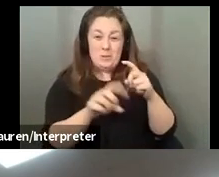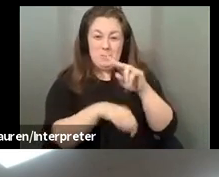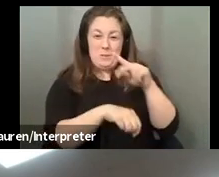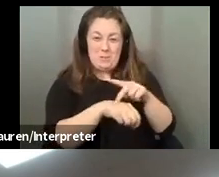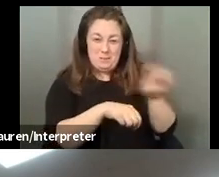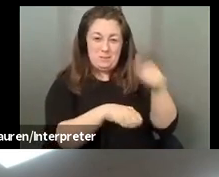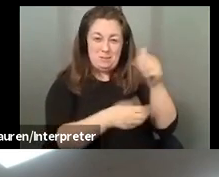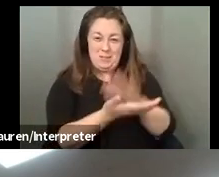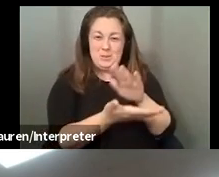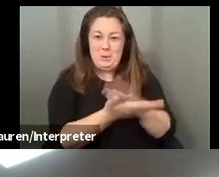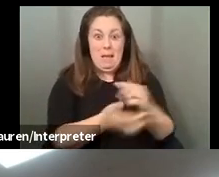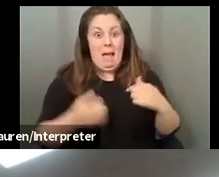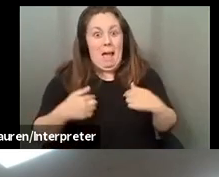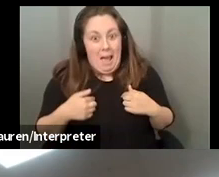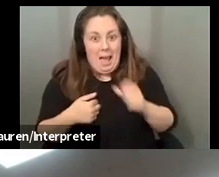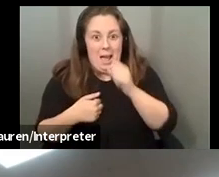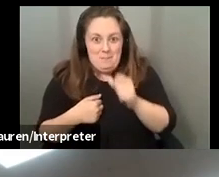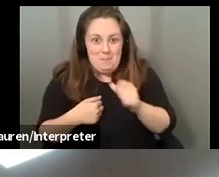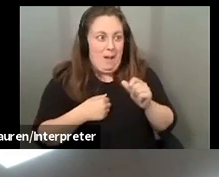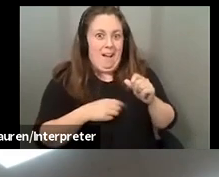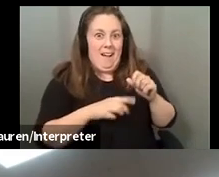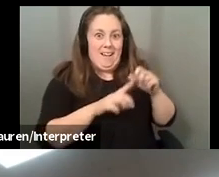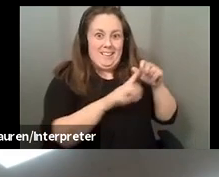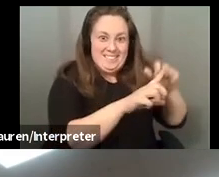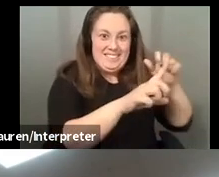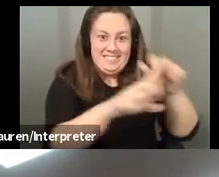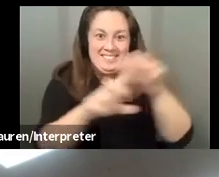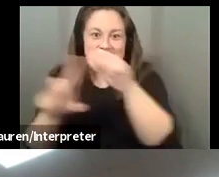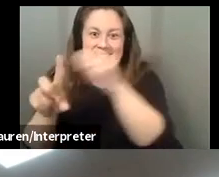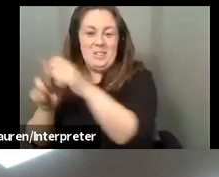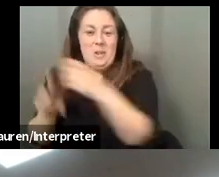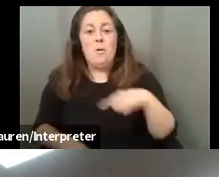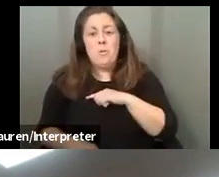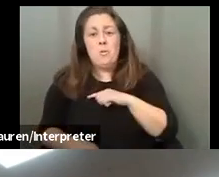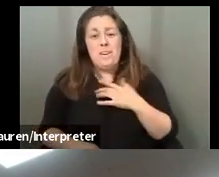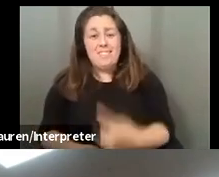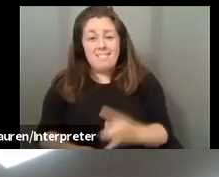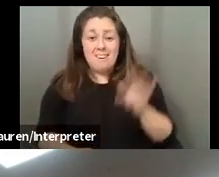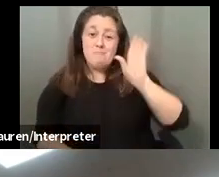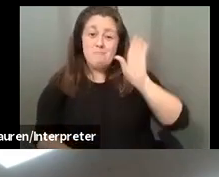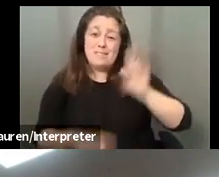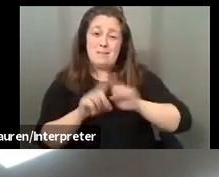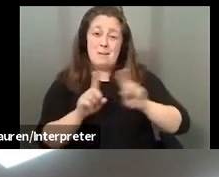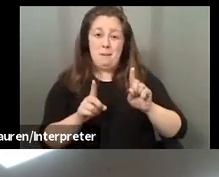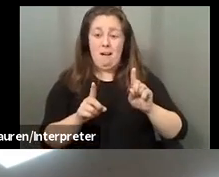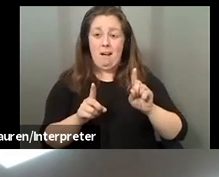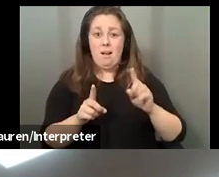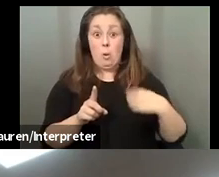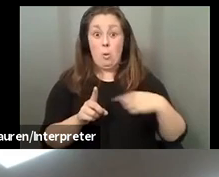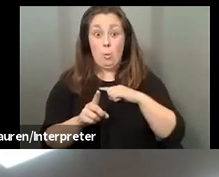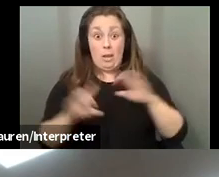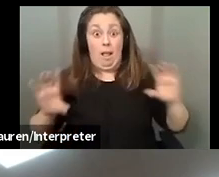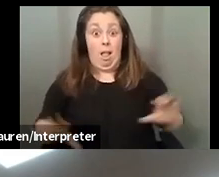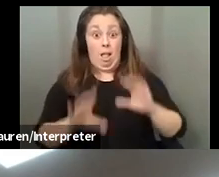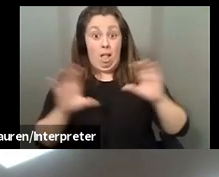around and doing those quotes. As much as we like presenting them, it's not us taking the credit. Correct. It's,